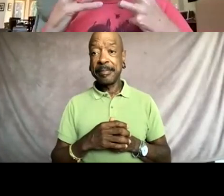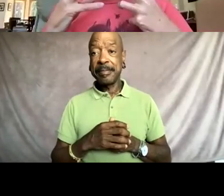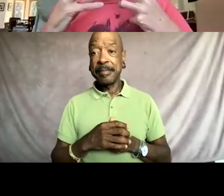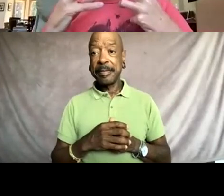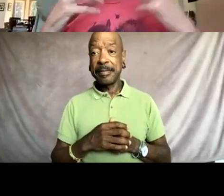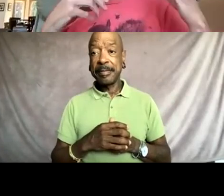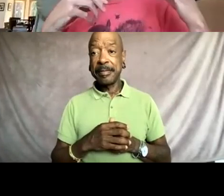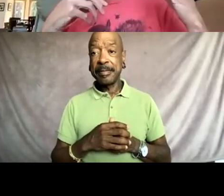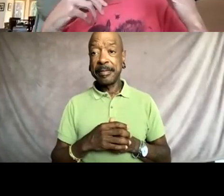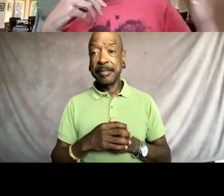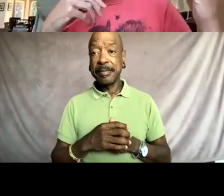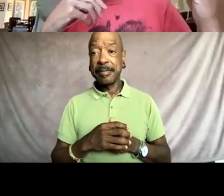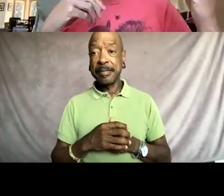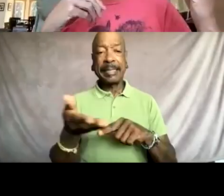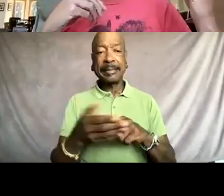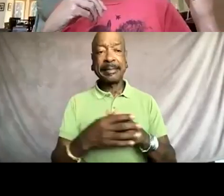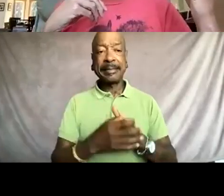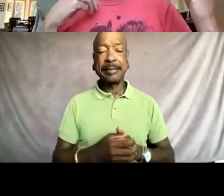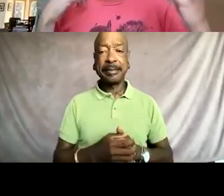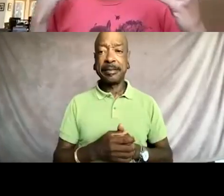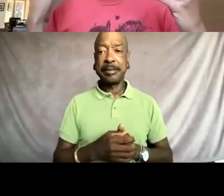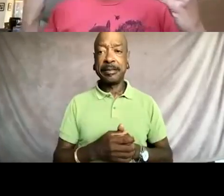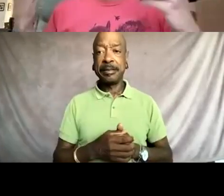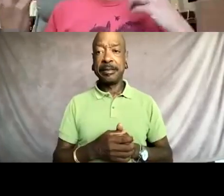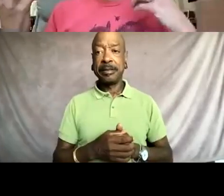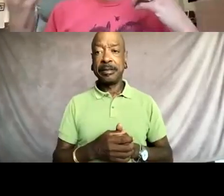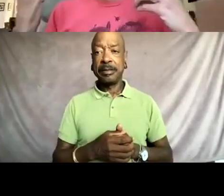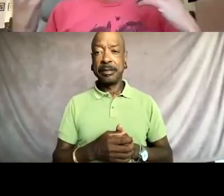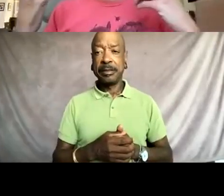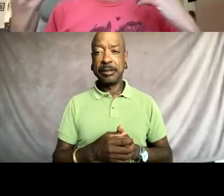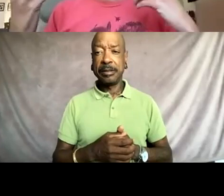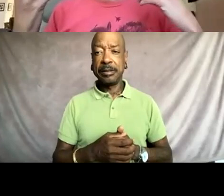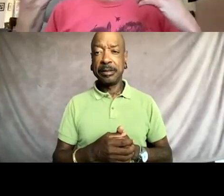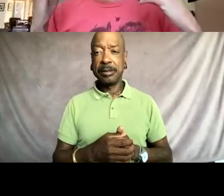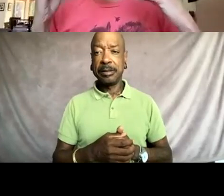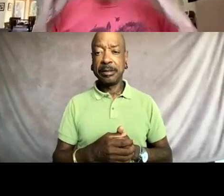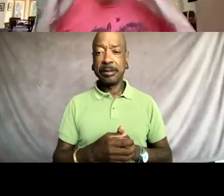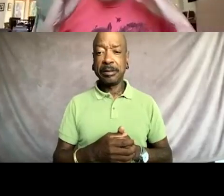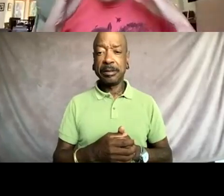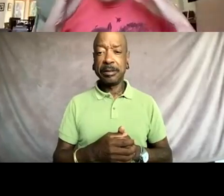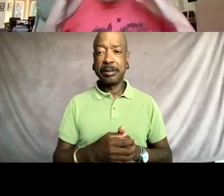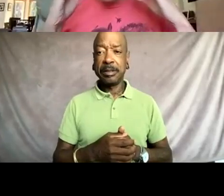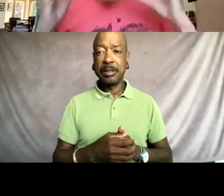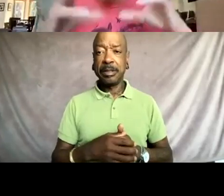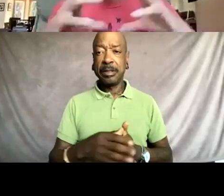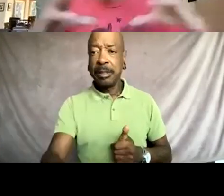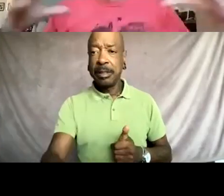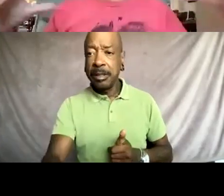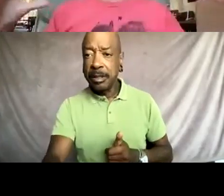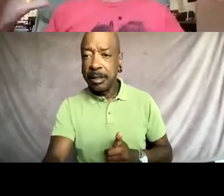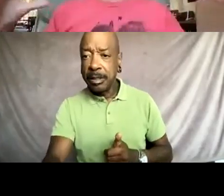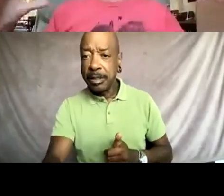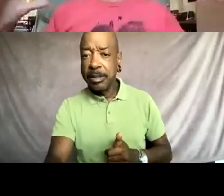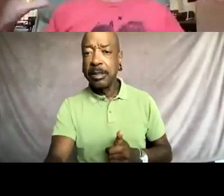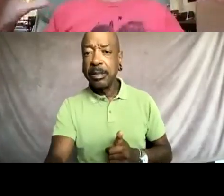different things, like the entity you form at the state level, the tax status you choose at the federal level. And so I think it's really important